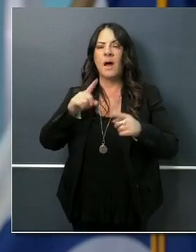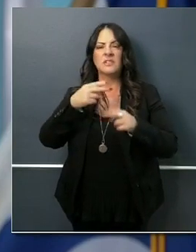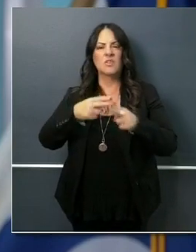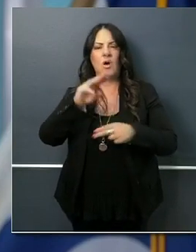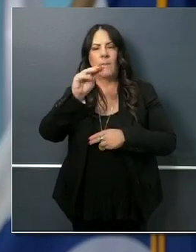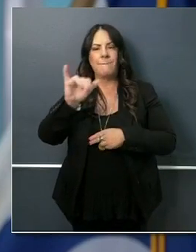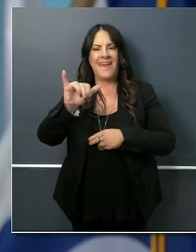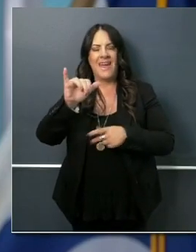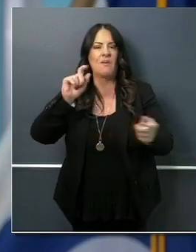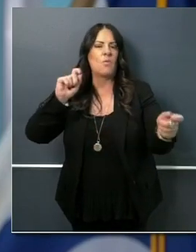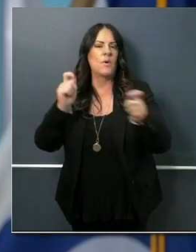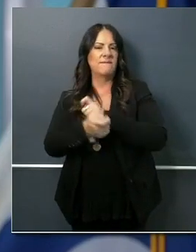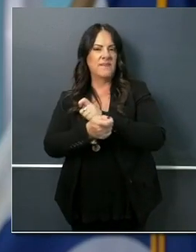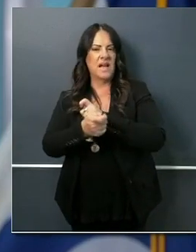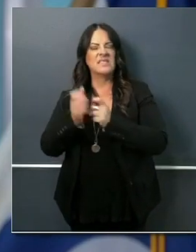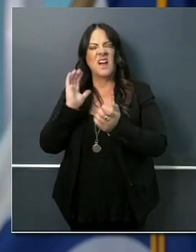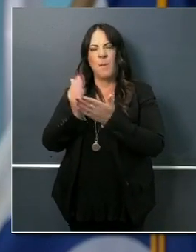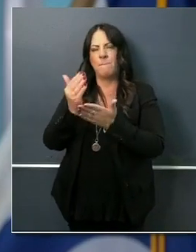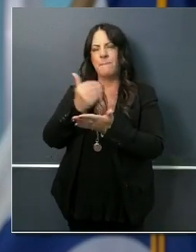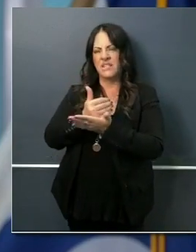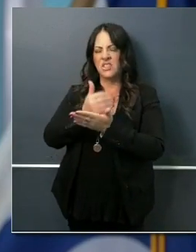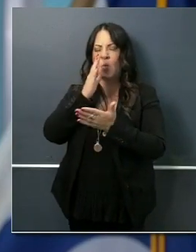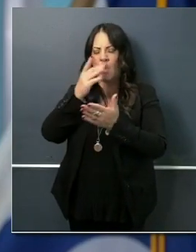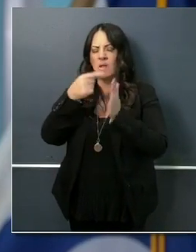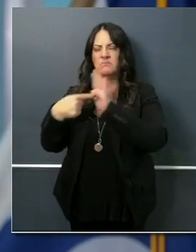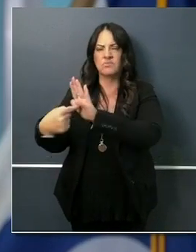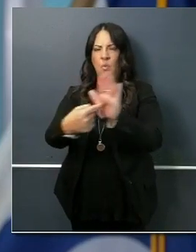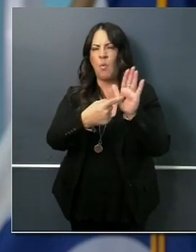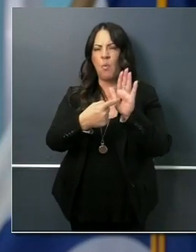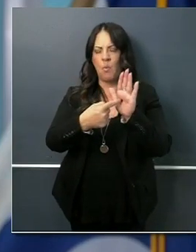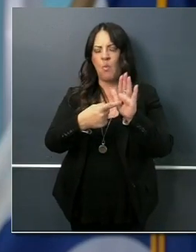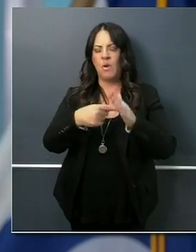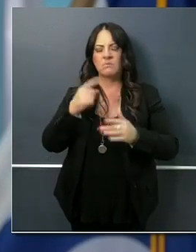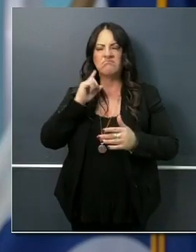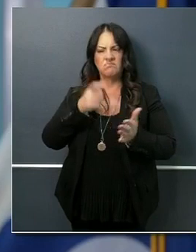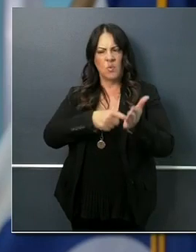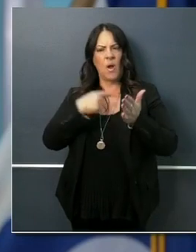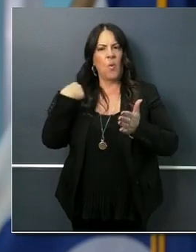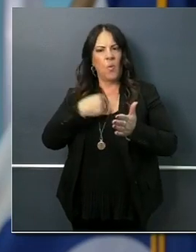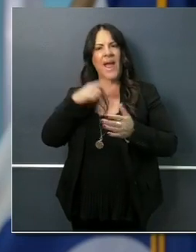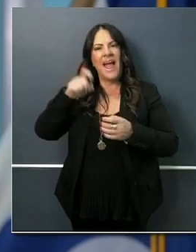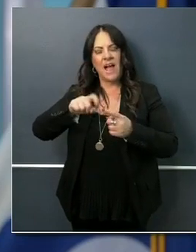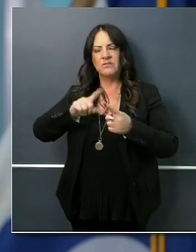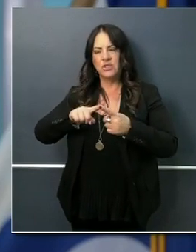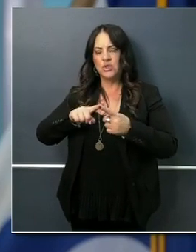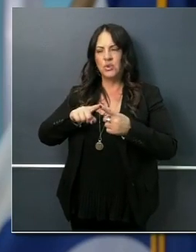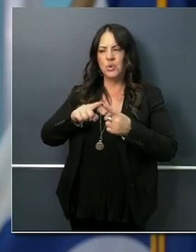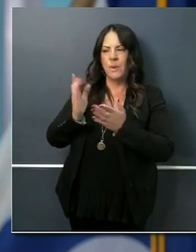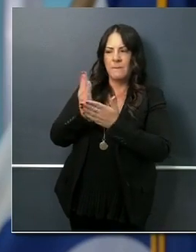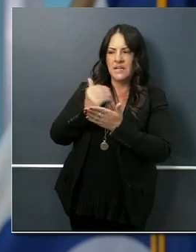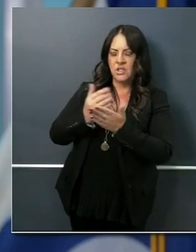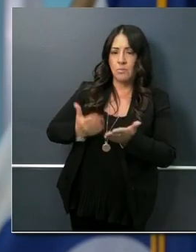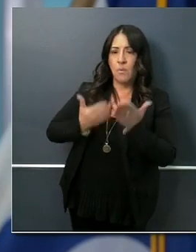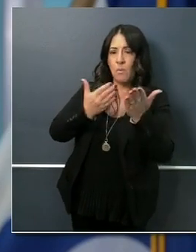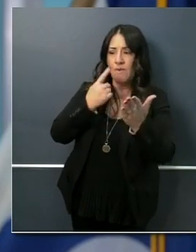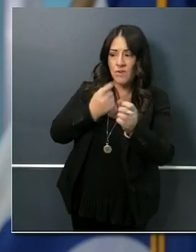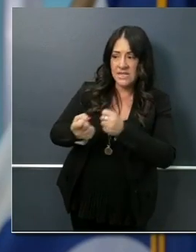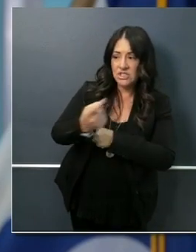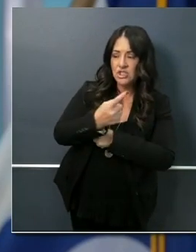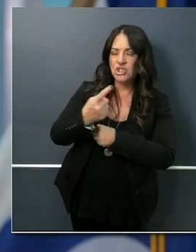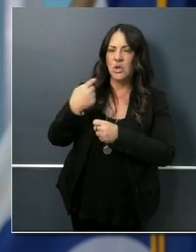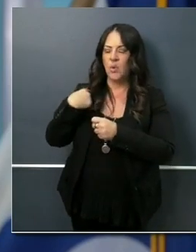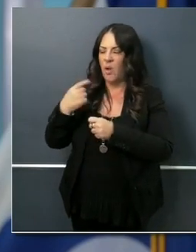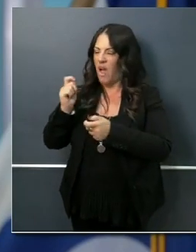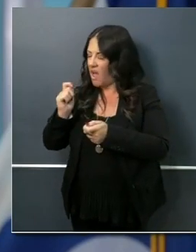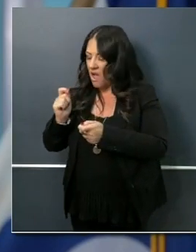is forthcoming. It's constitutionally required of our administration to present that to the legislature, and we were working very